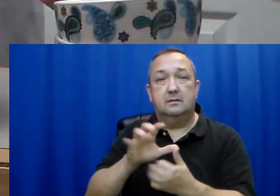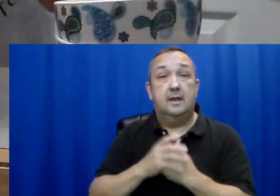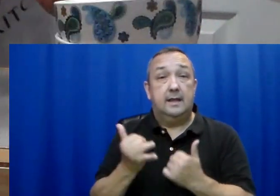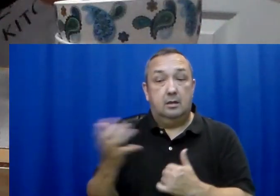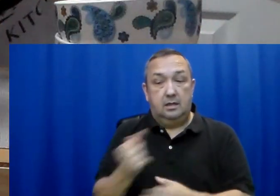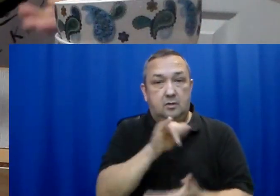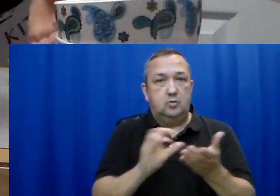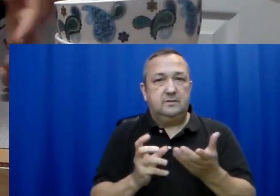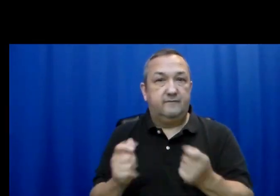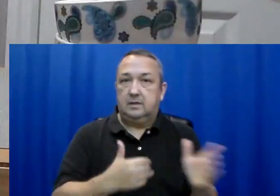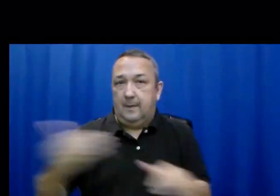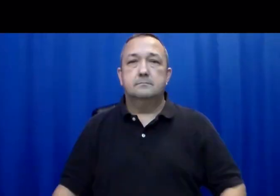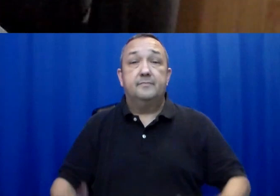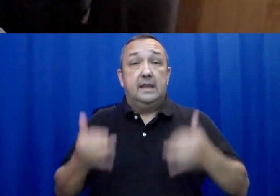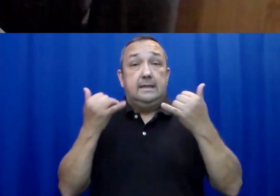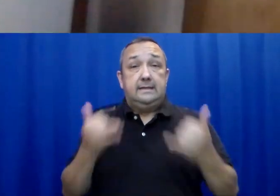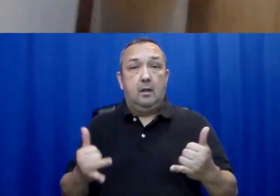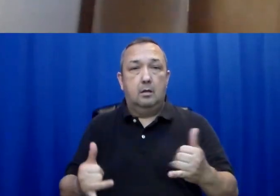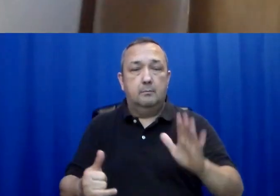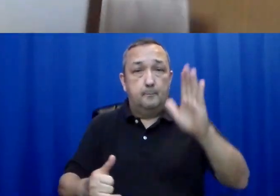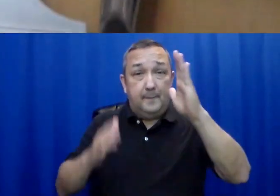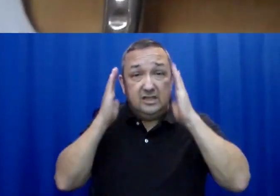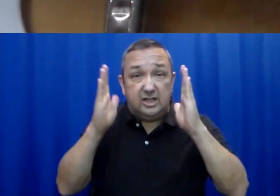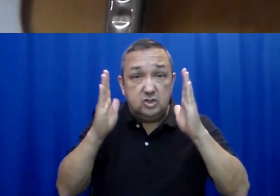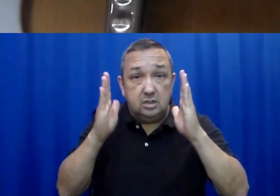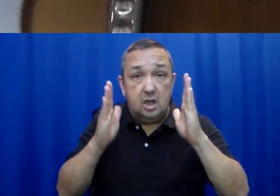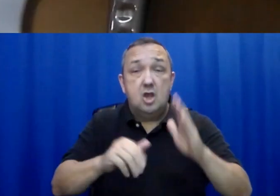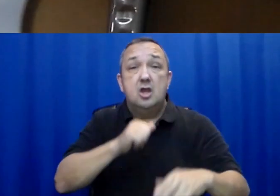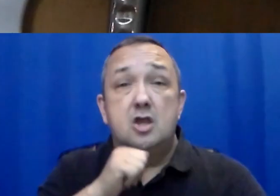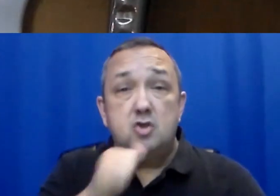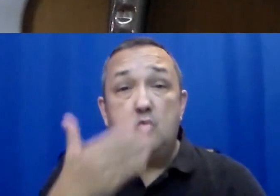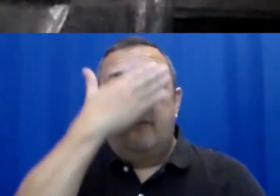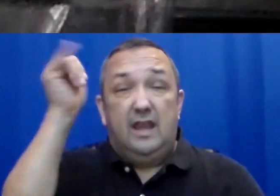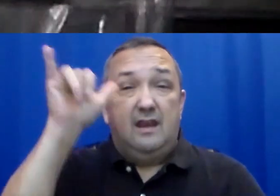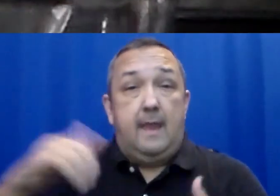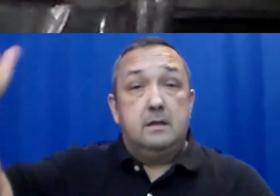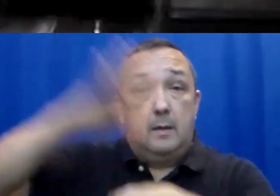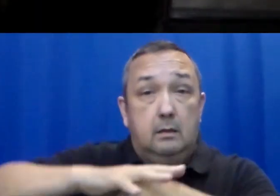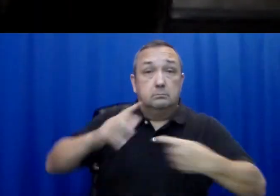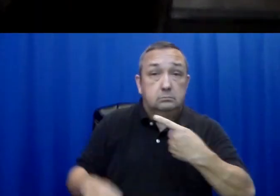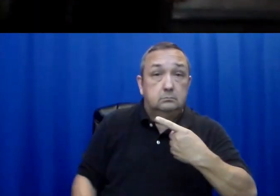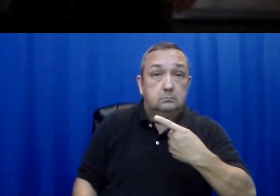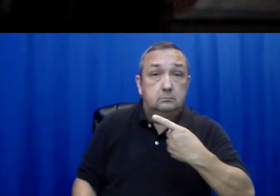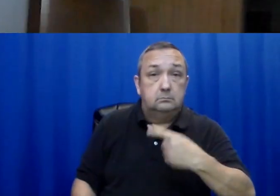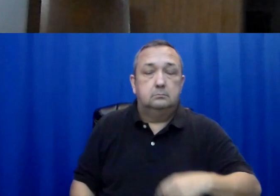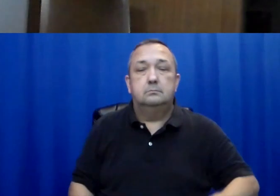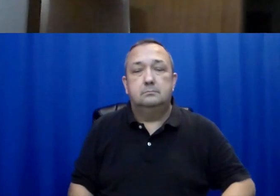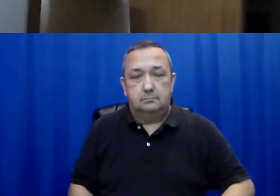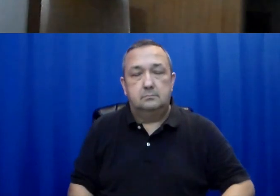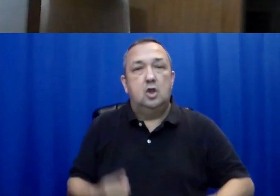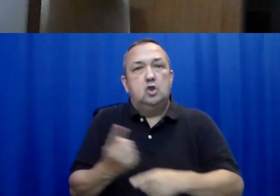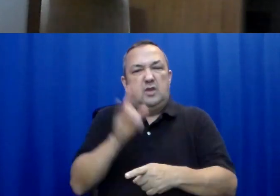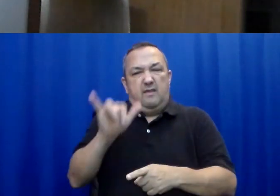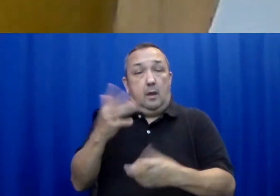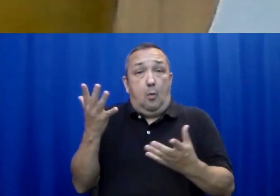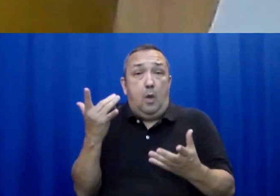mixer very quickly. Let's go. Now listen up, this is very important. Don't forget that lid. Using